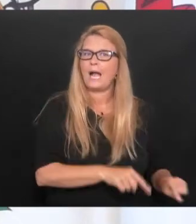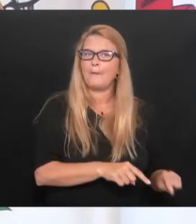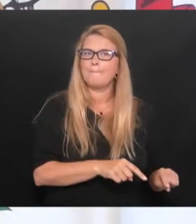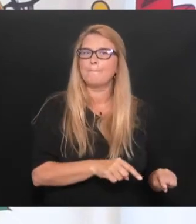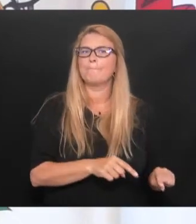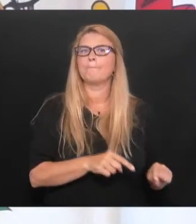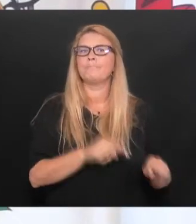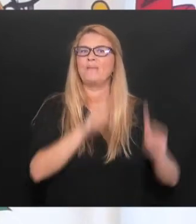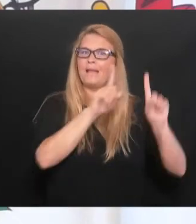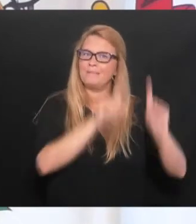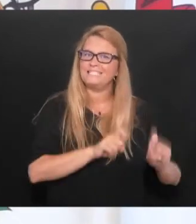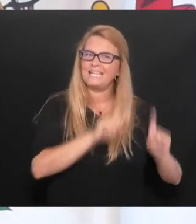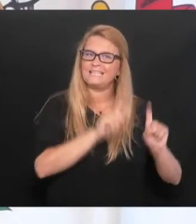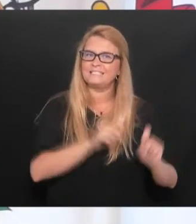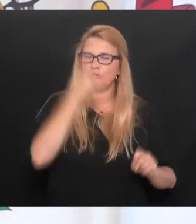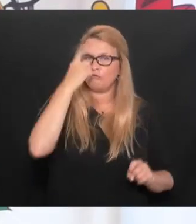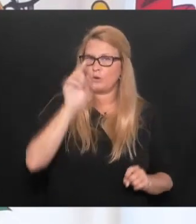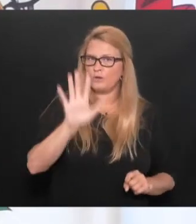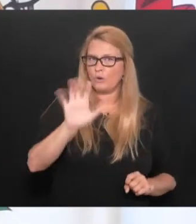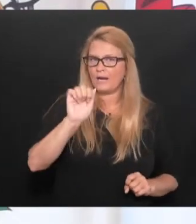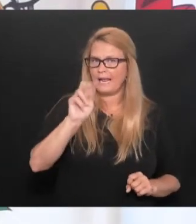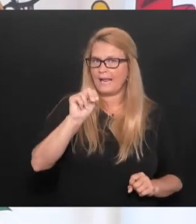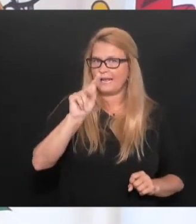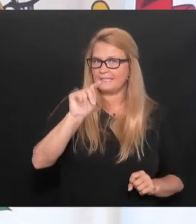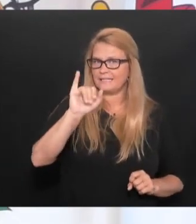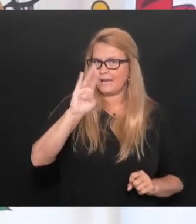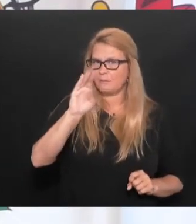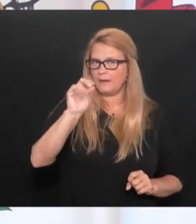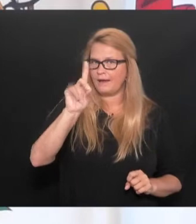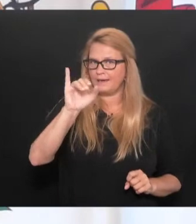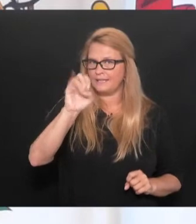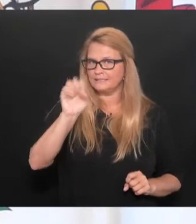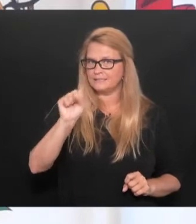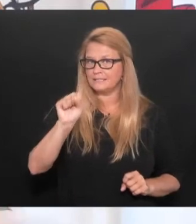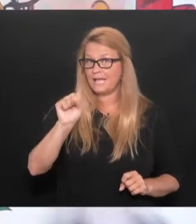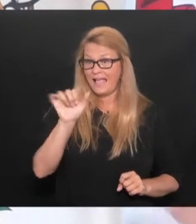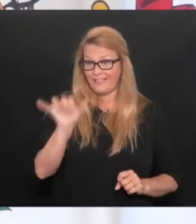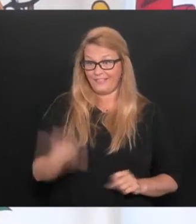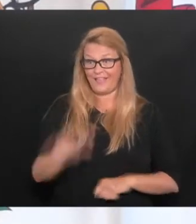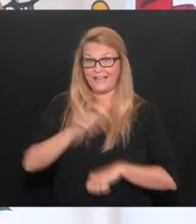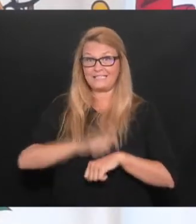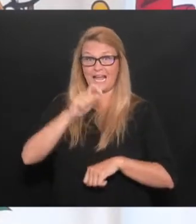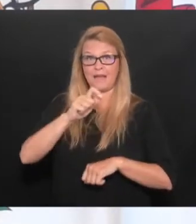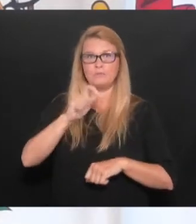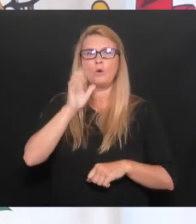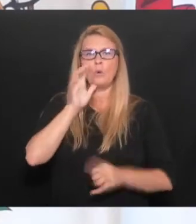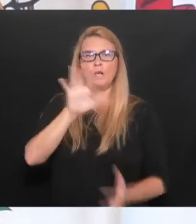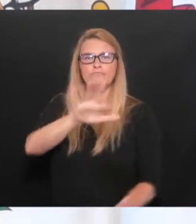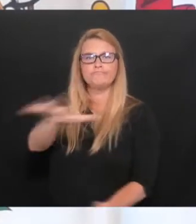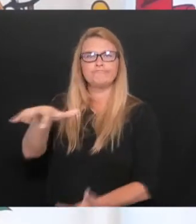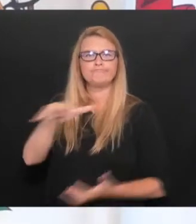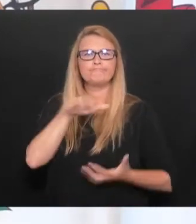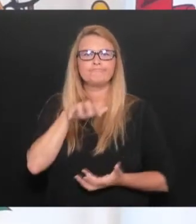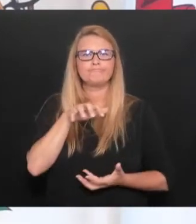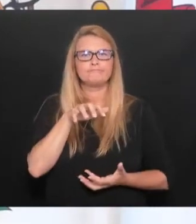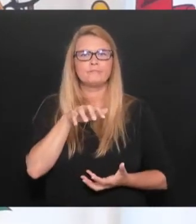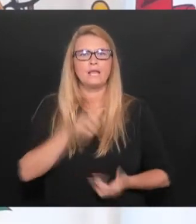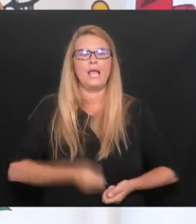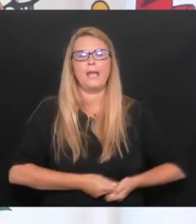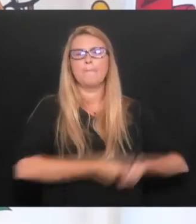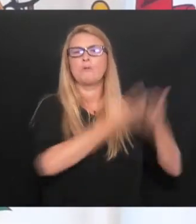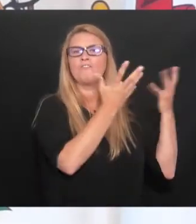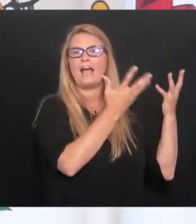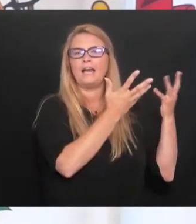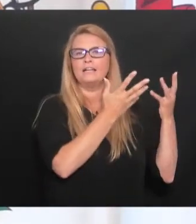up and get tested for your antibodies. And at that point in time, we're going to provide all that data to all these folks across the